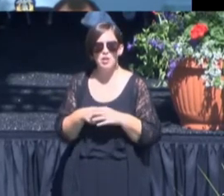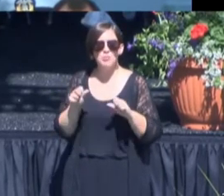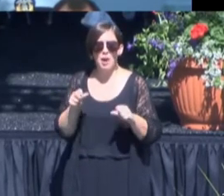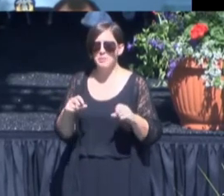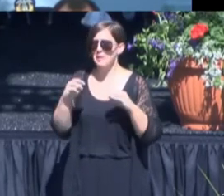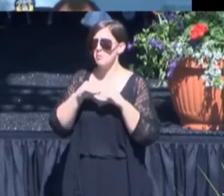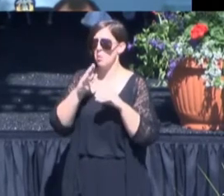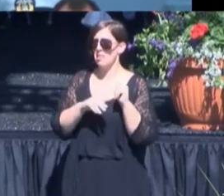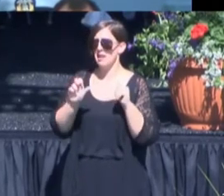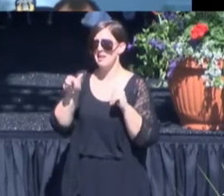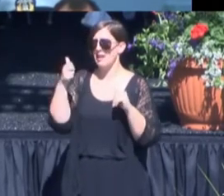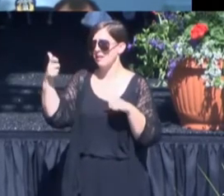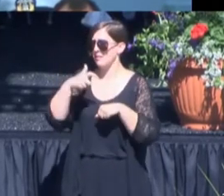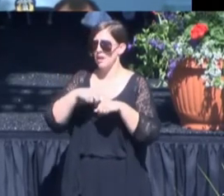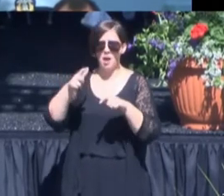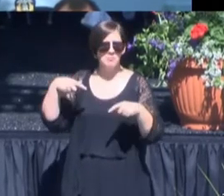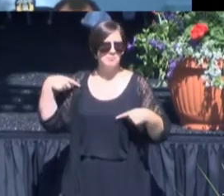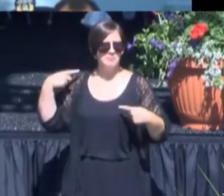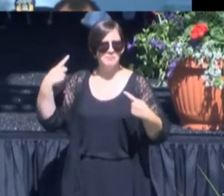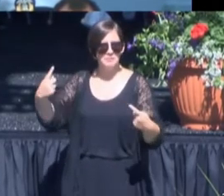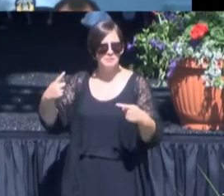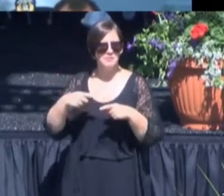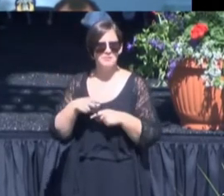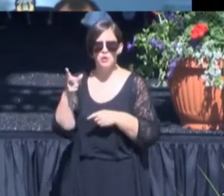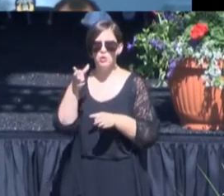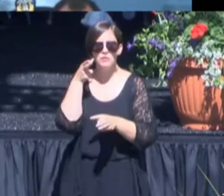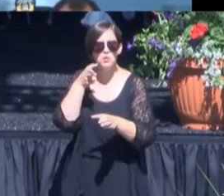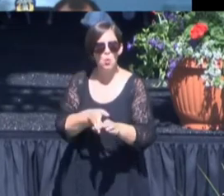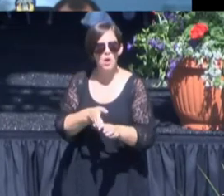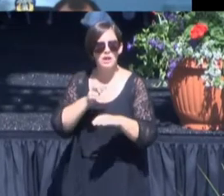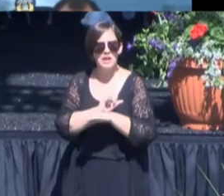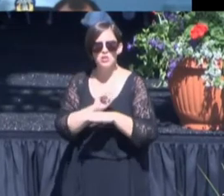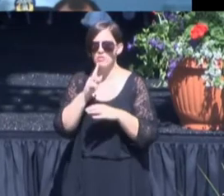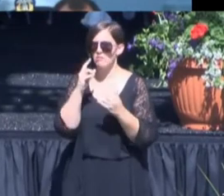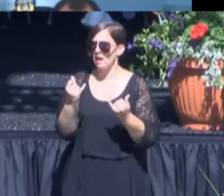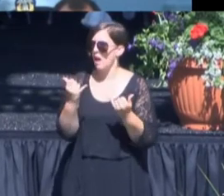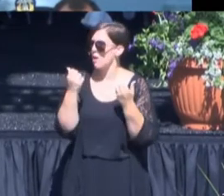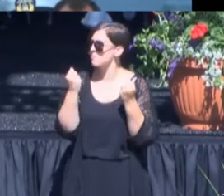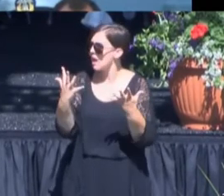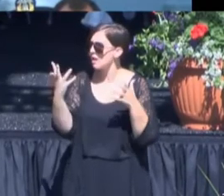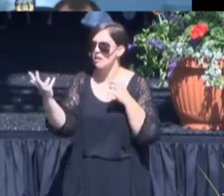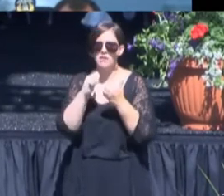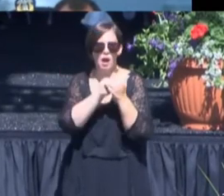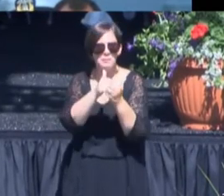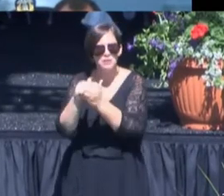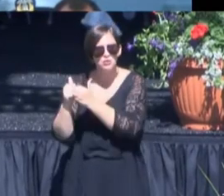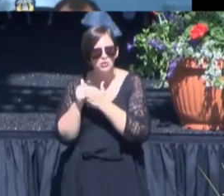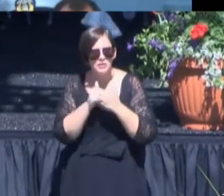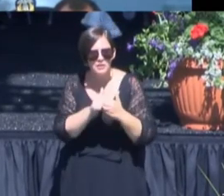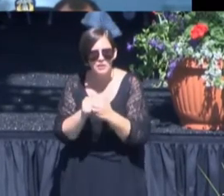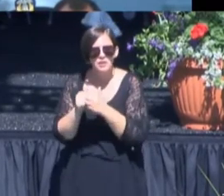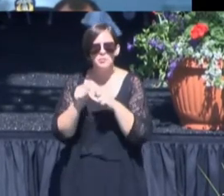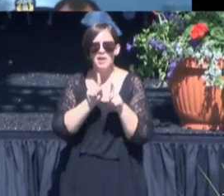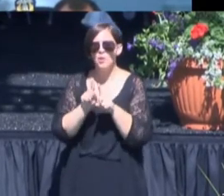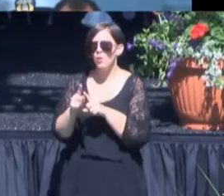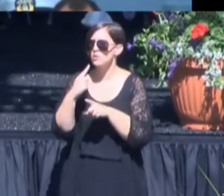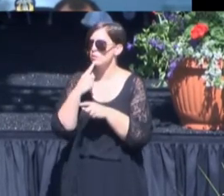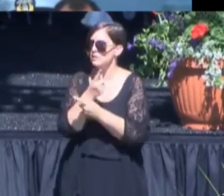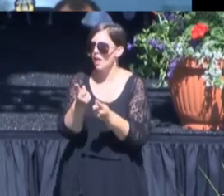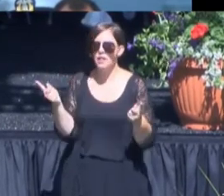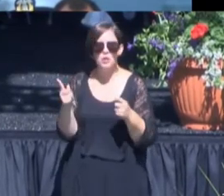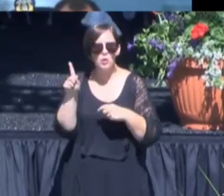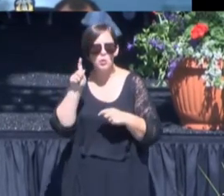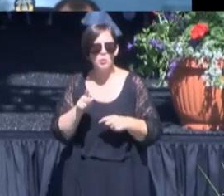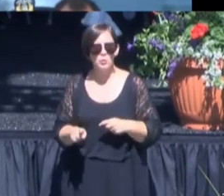more than at any time as you join an industry under great competition. But I would also tell you that we need the highly